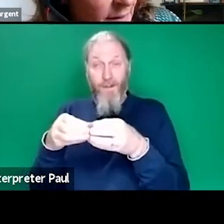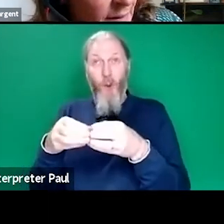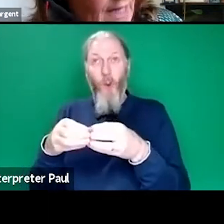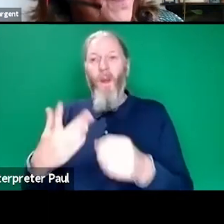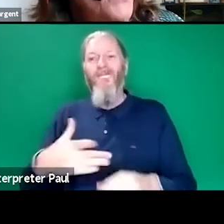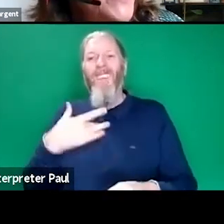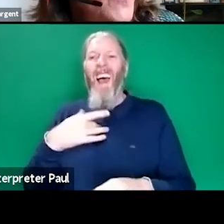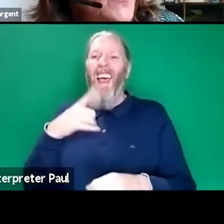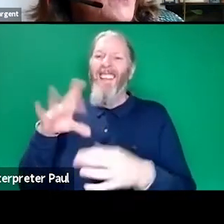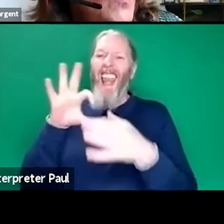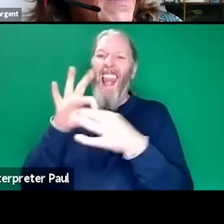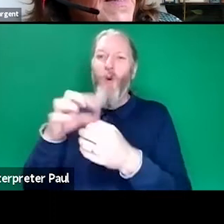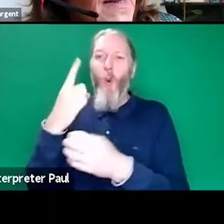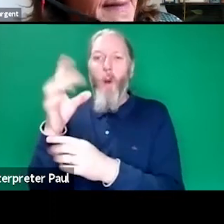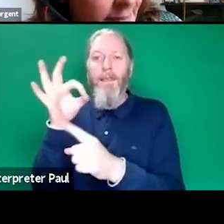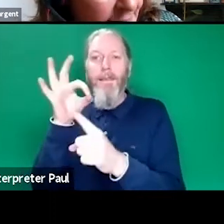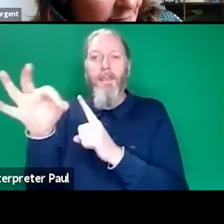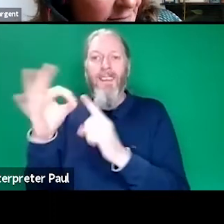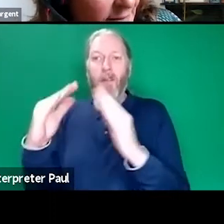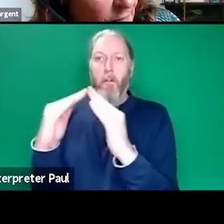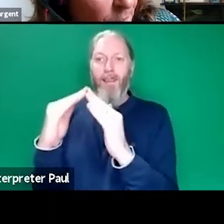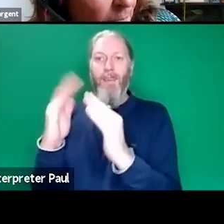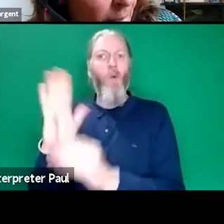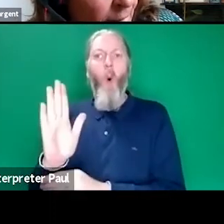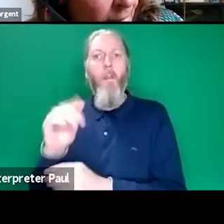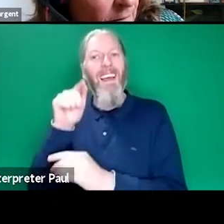building, but a model of work. And